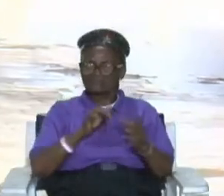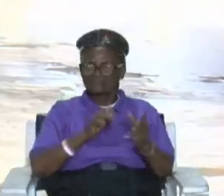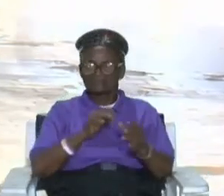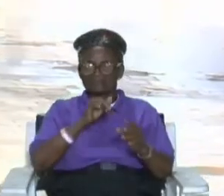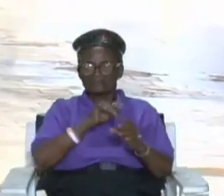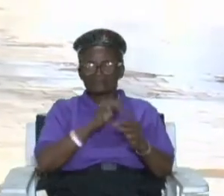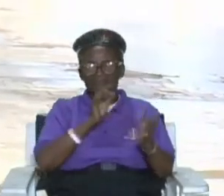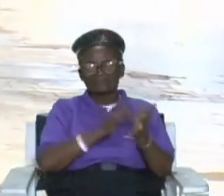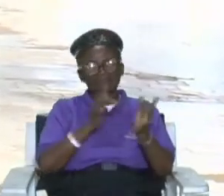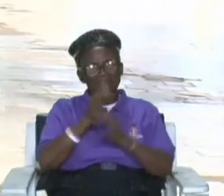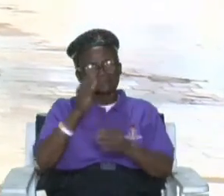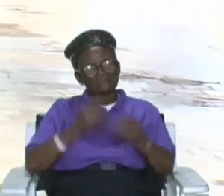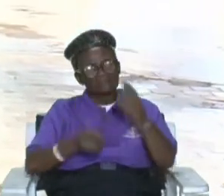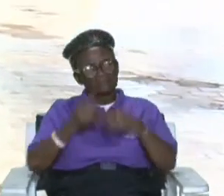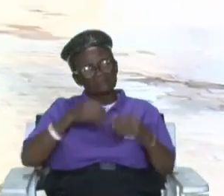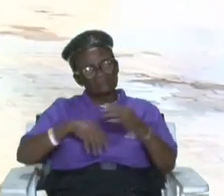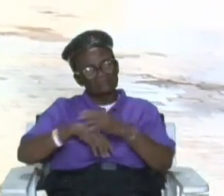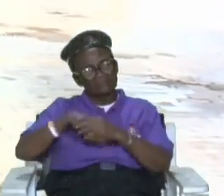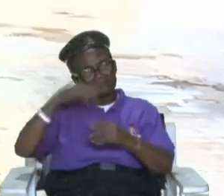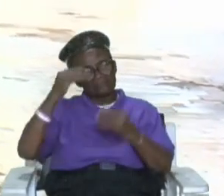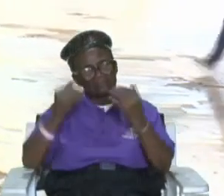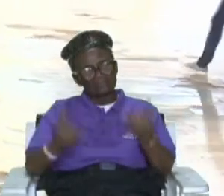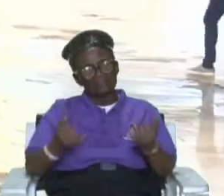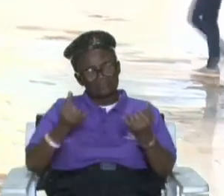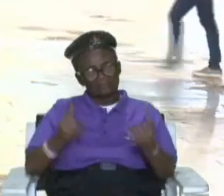You better come now before it is too late.